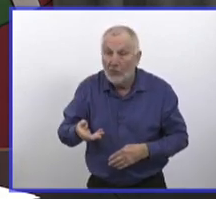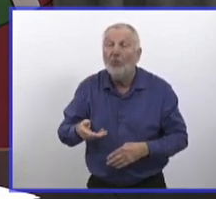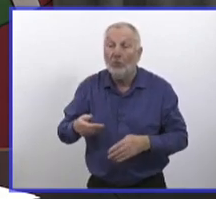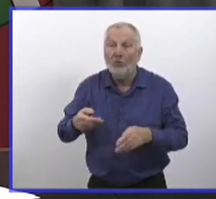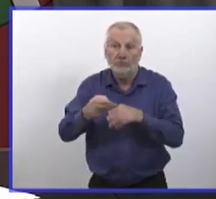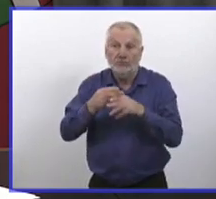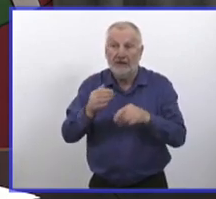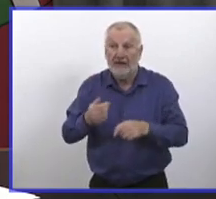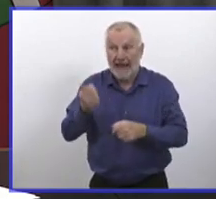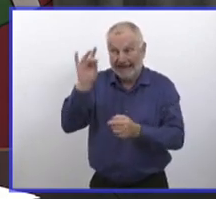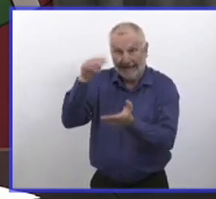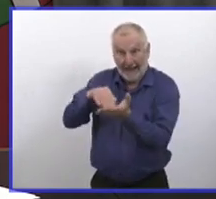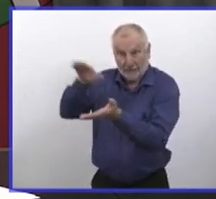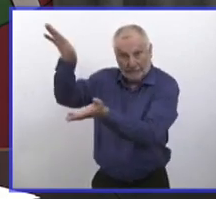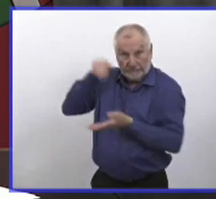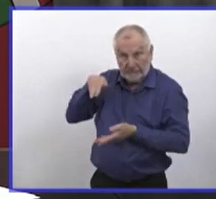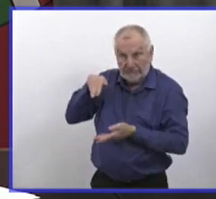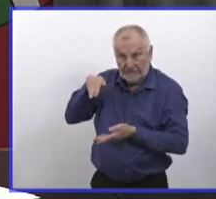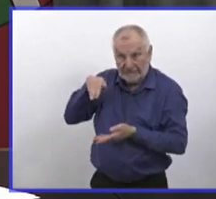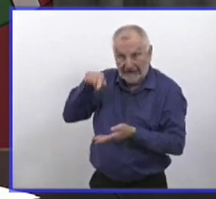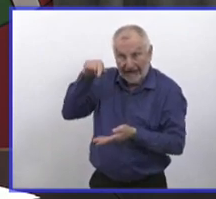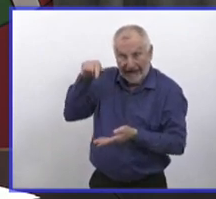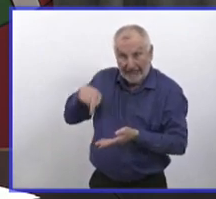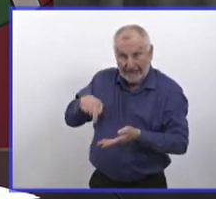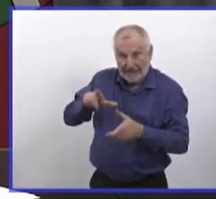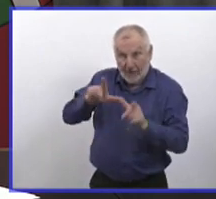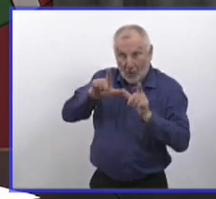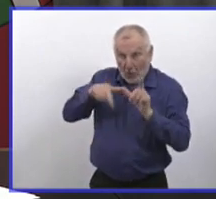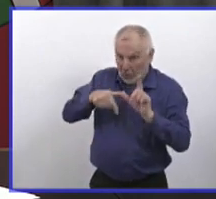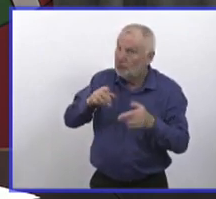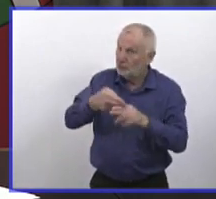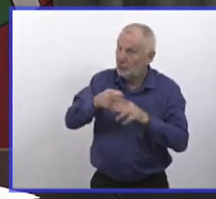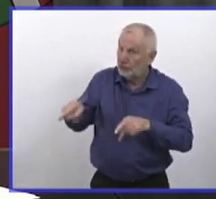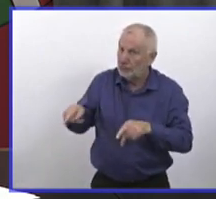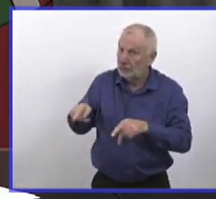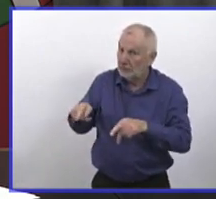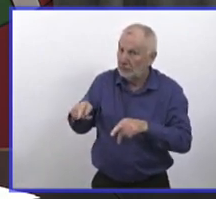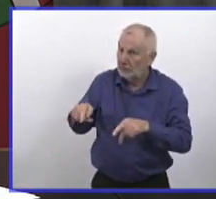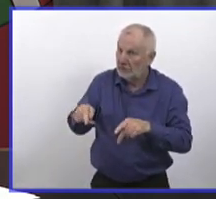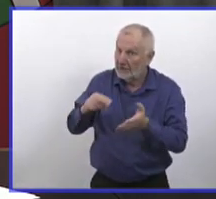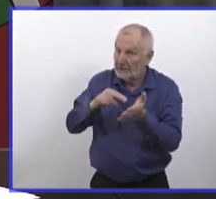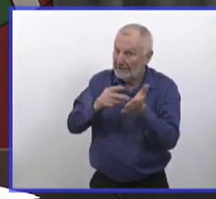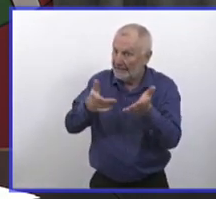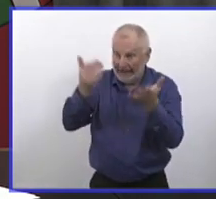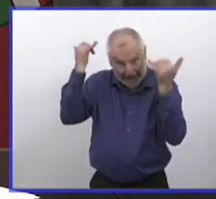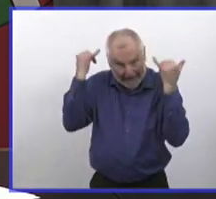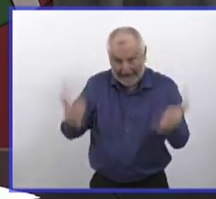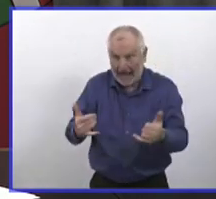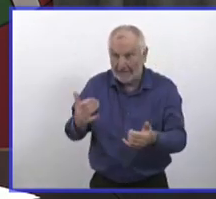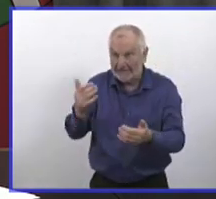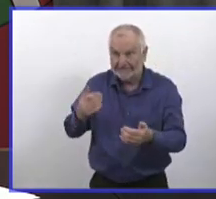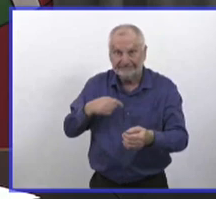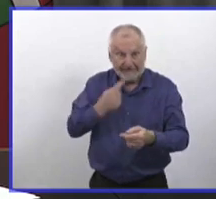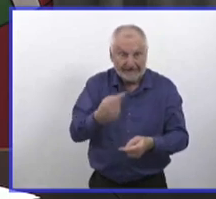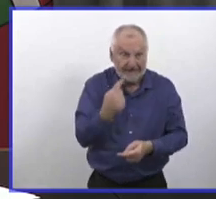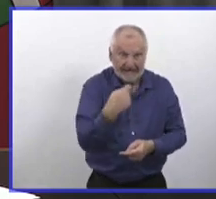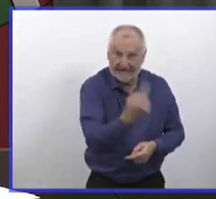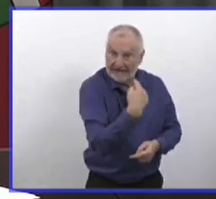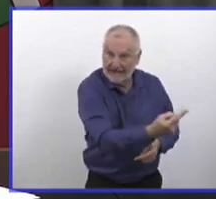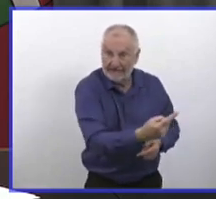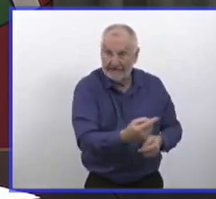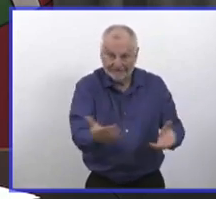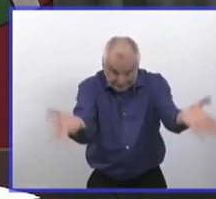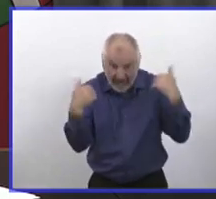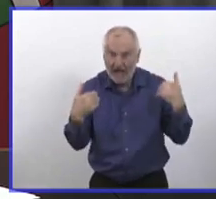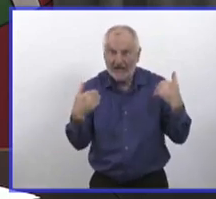have a very short expiration date. And so we are talking to the clinics and the pharmacies and letting them know that these